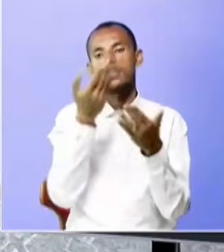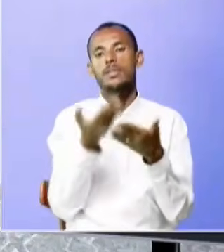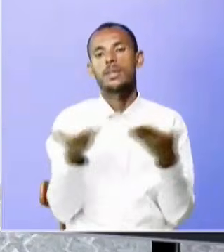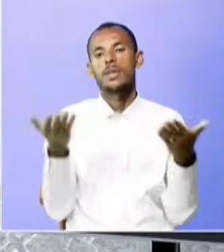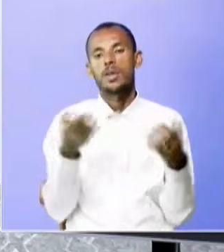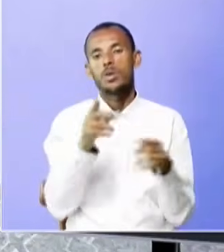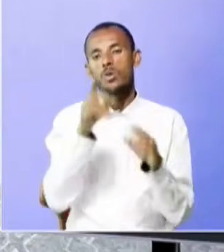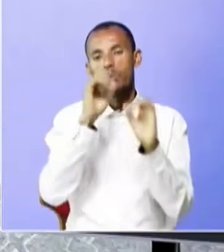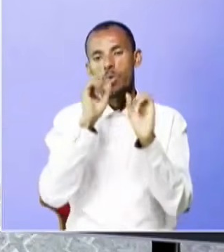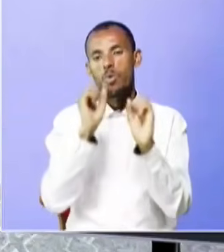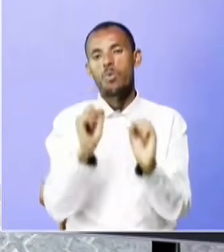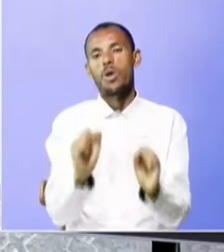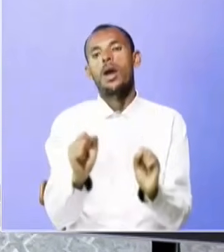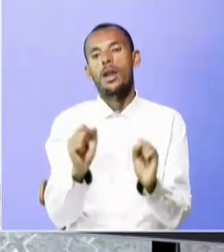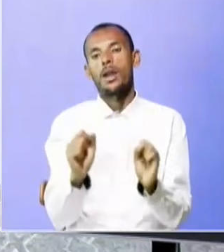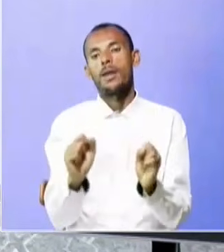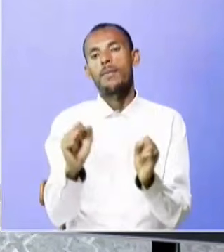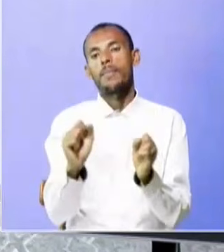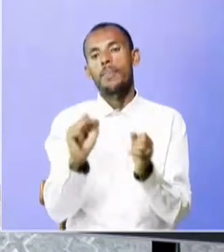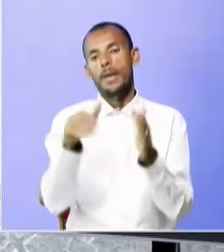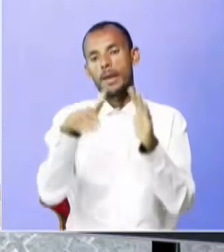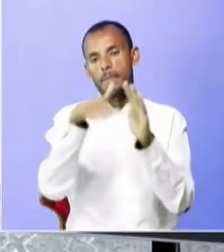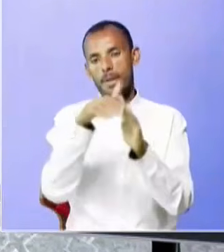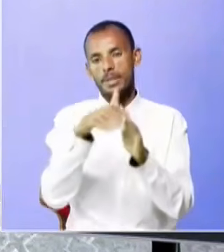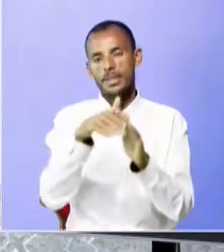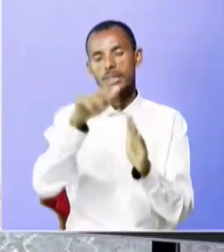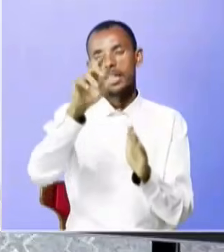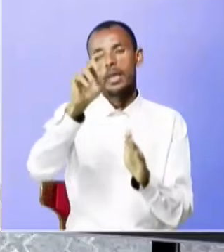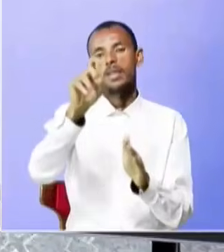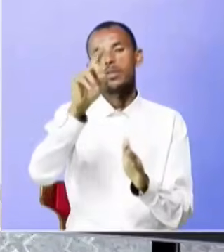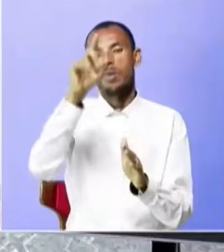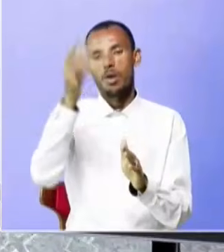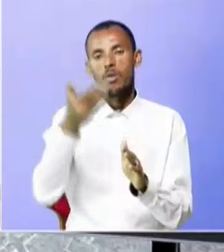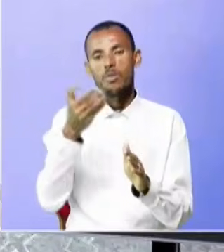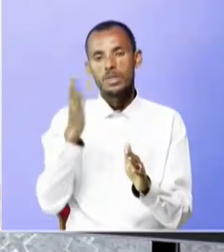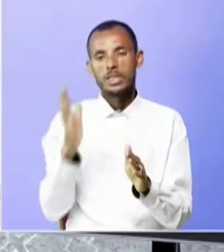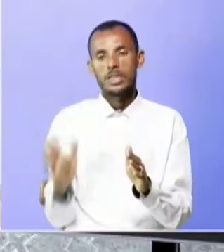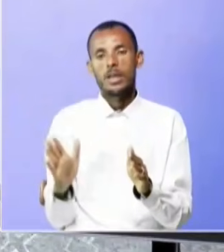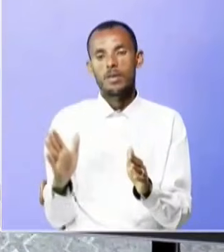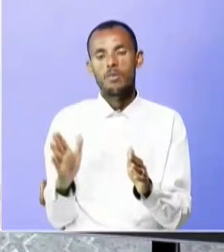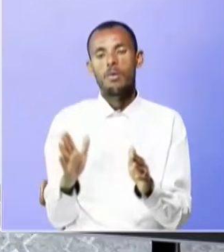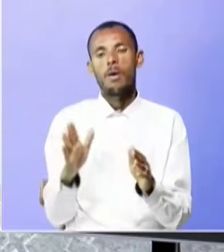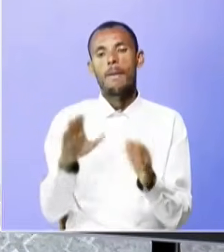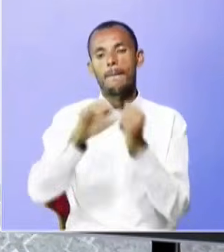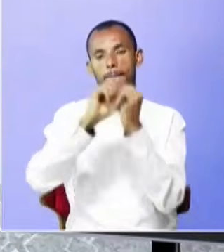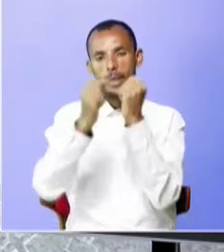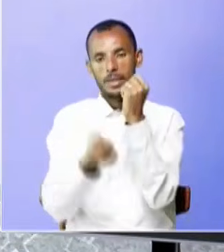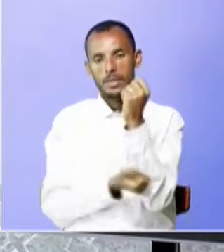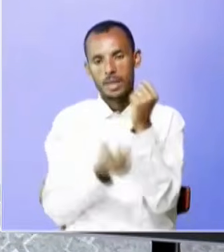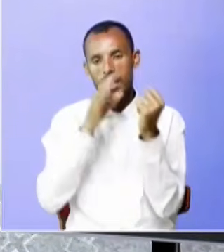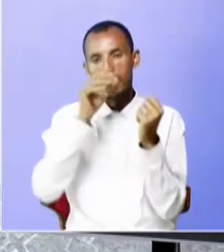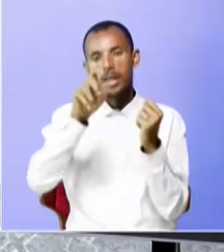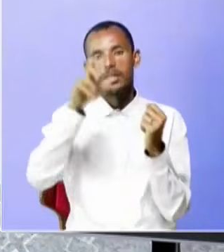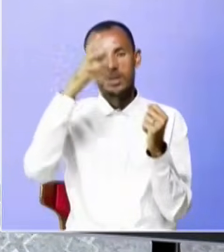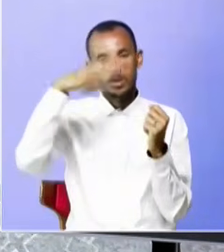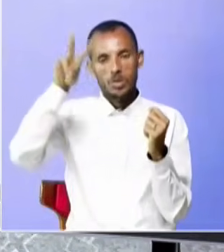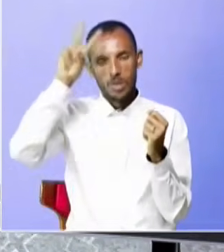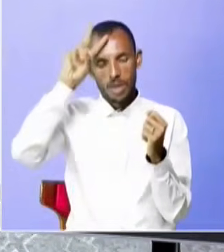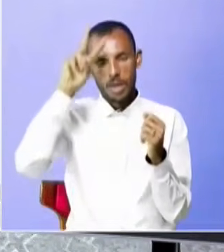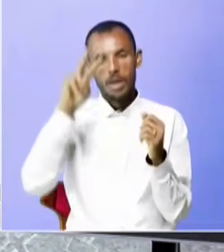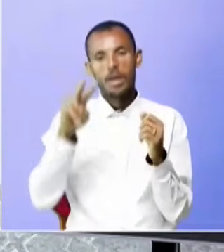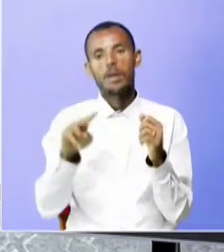you can represent x as one of the side of the base, then x squared becomes area